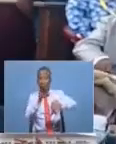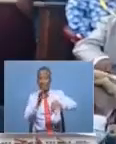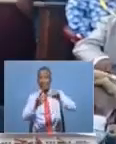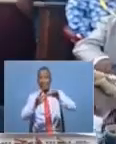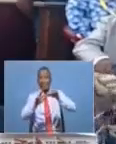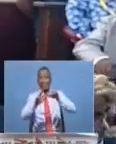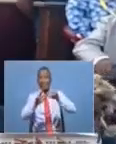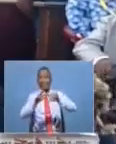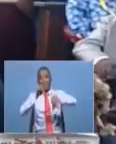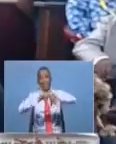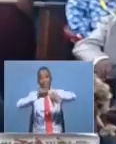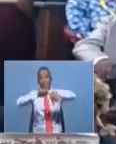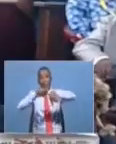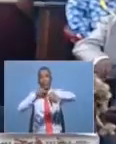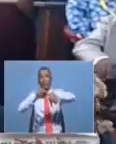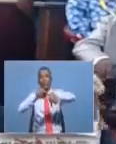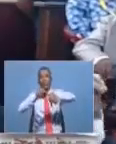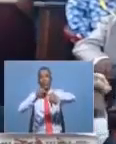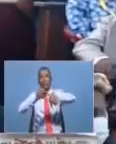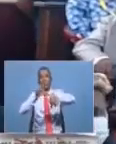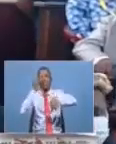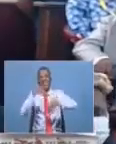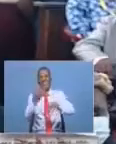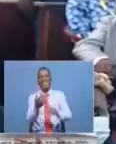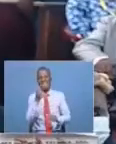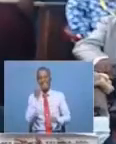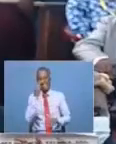is your practice. So,